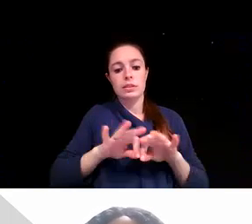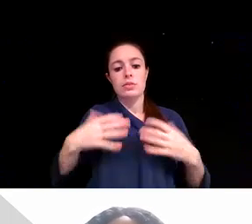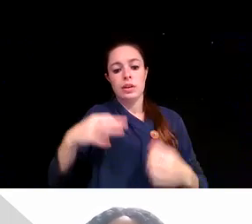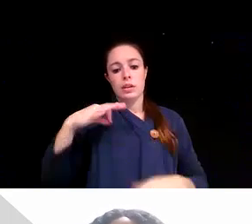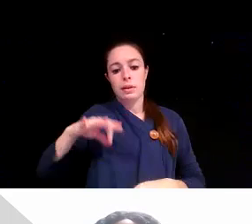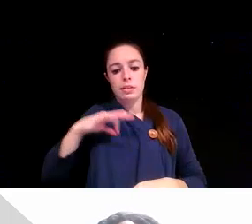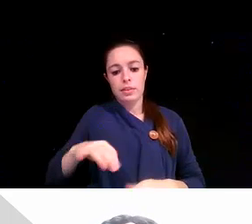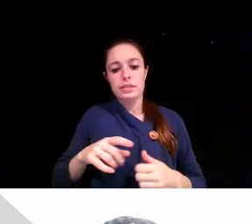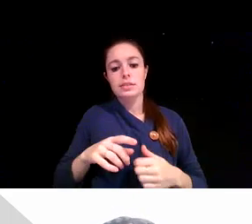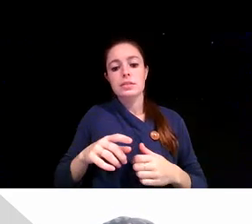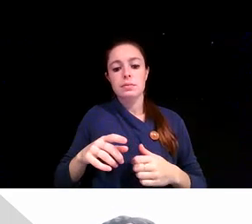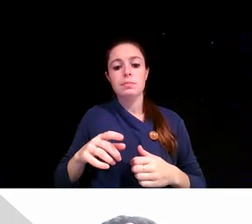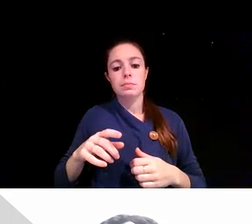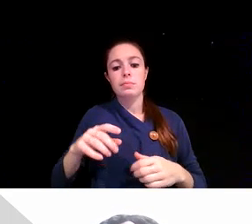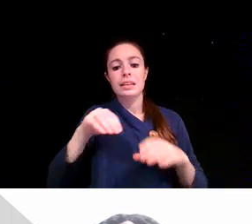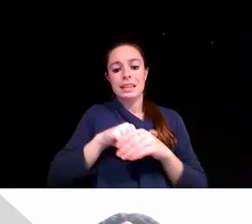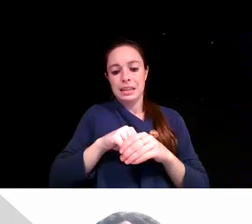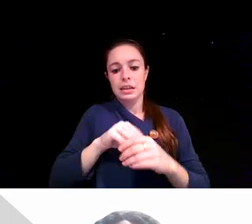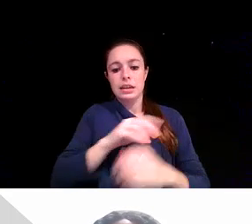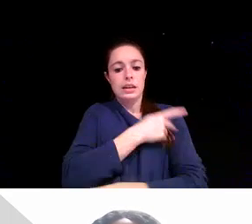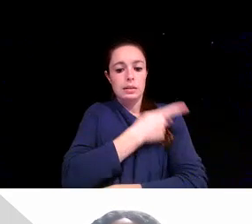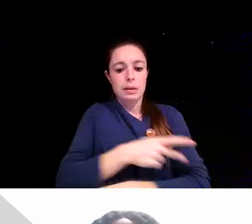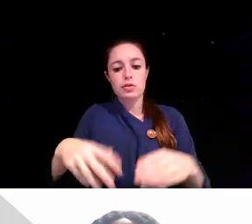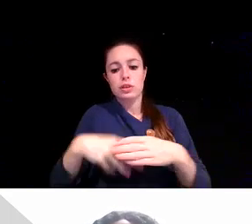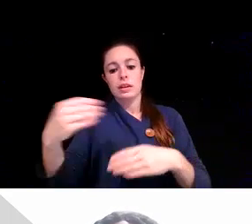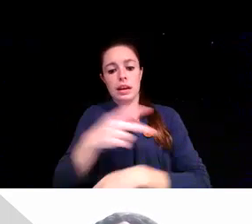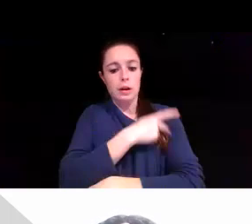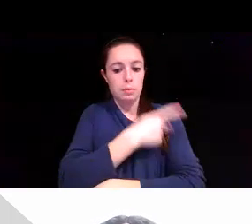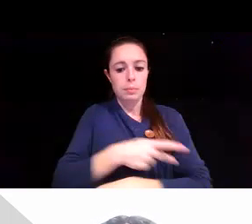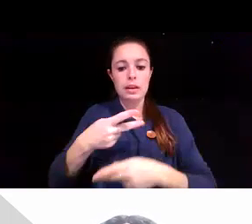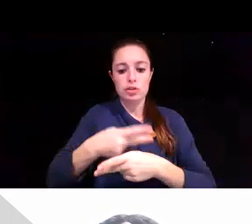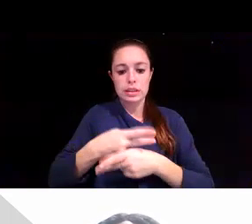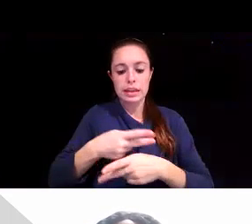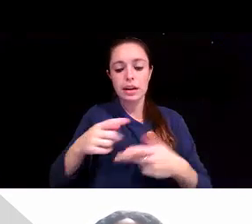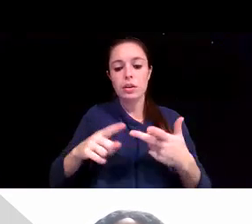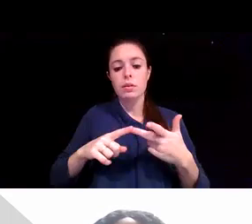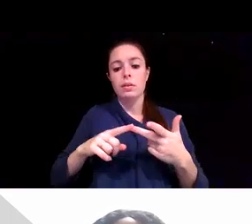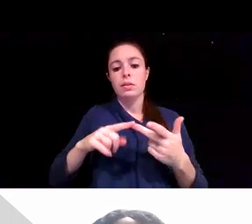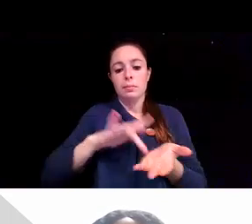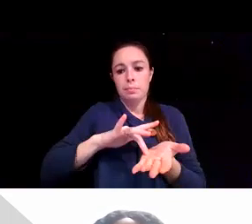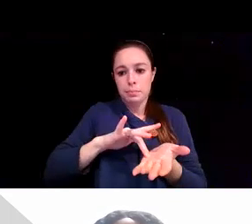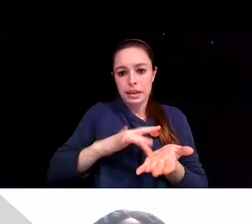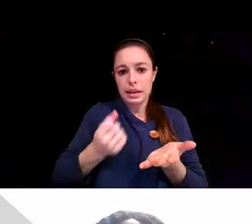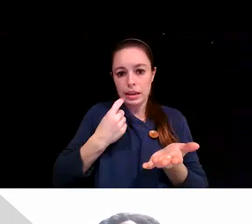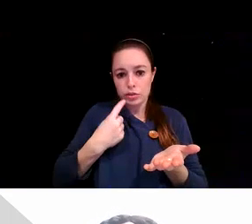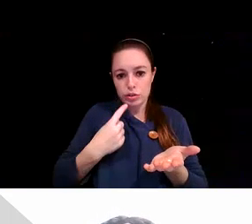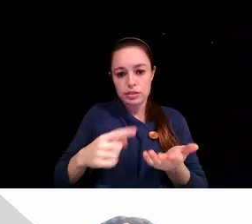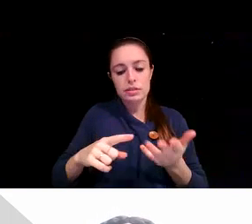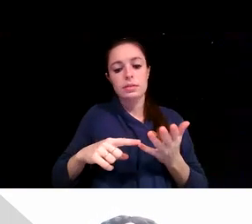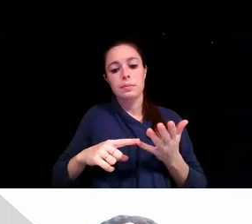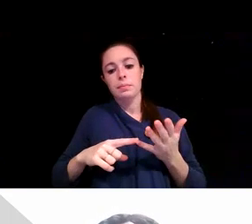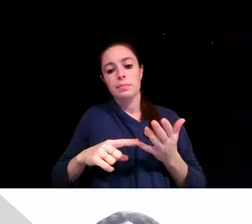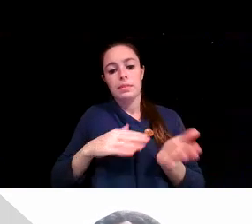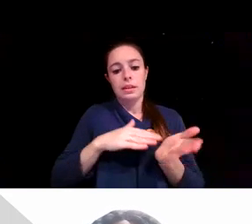including your inpatient and outpatient care, prescription drugs, physician